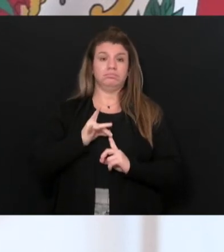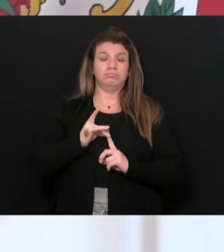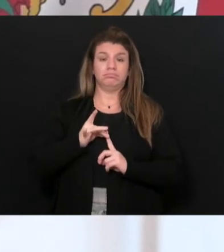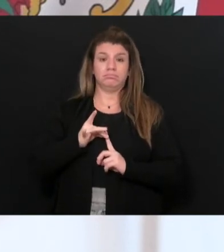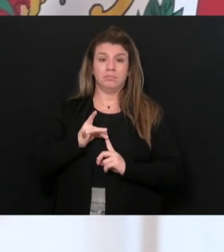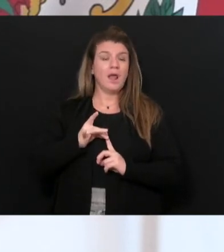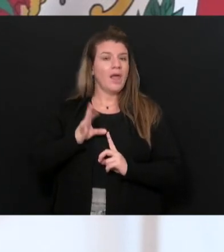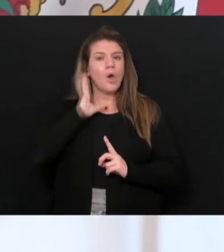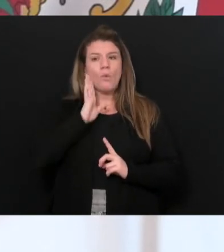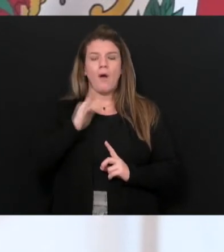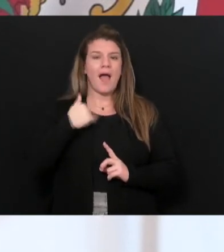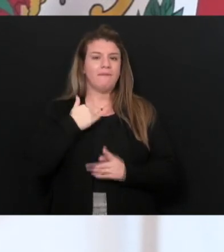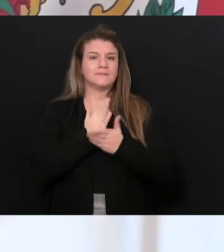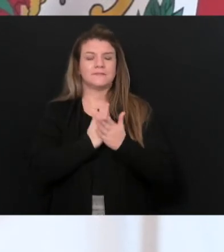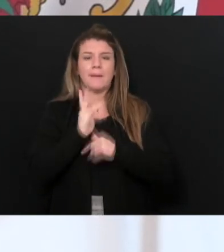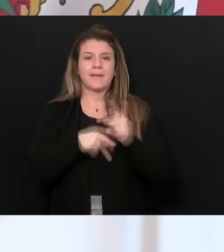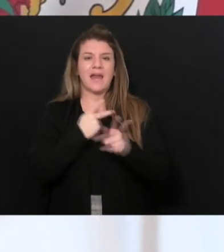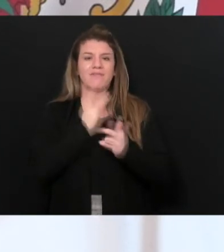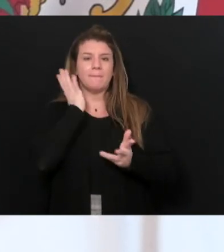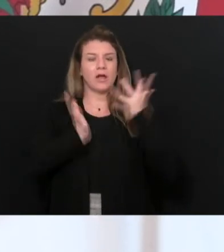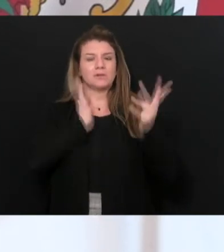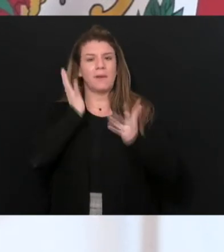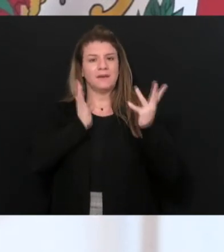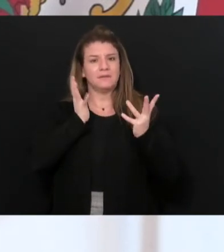some level of embarrassment to the governor,